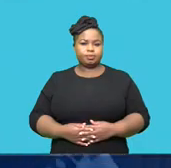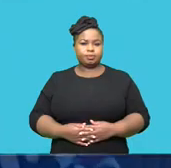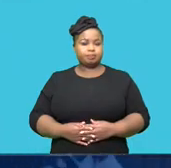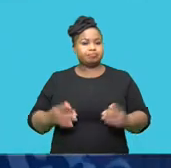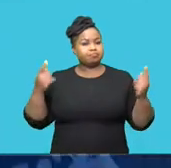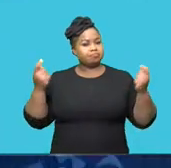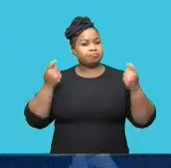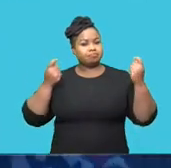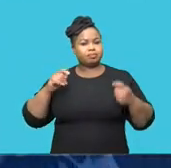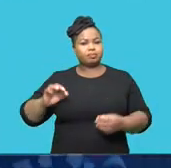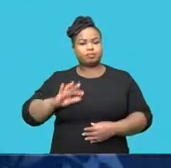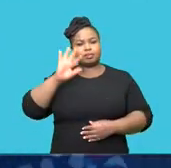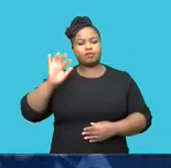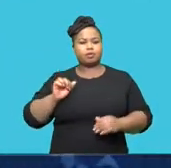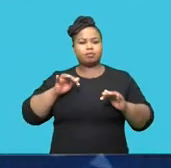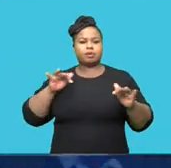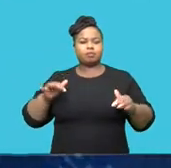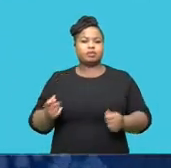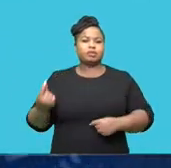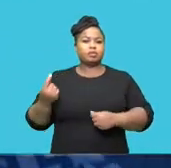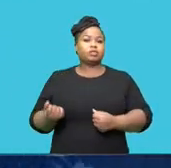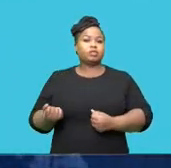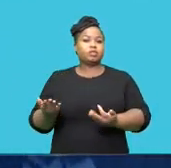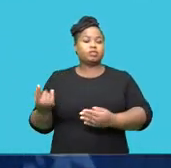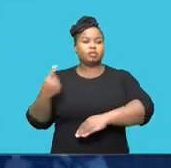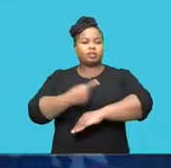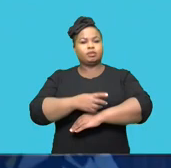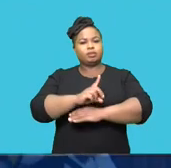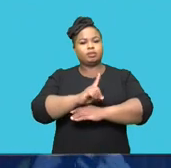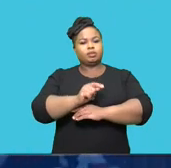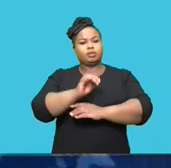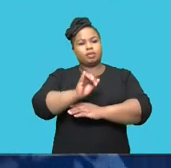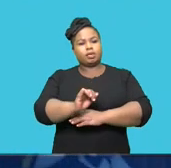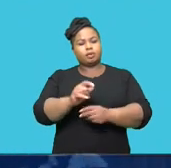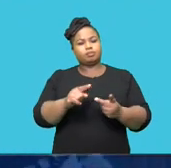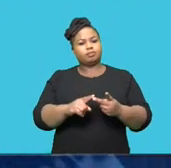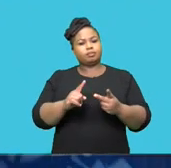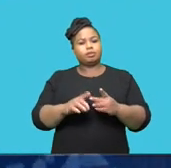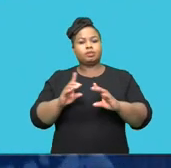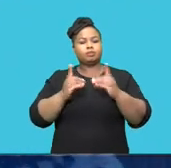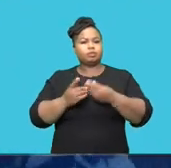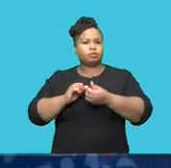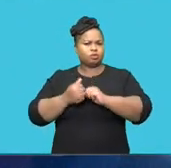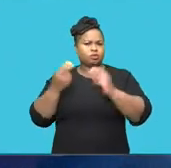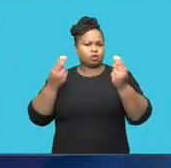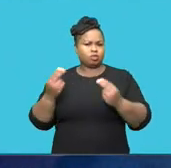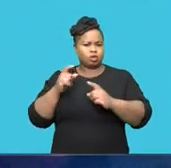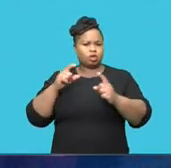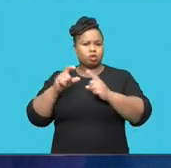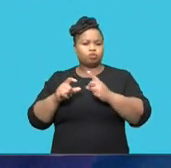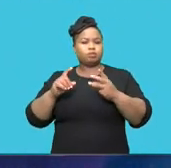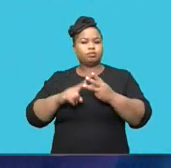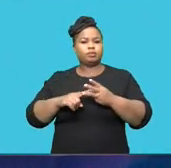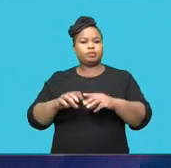In celebration of Africa Public Service Day, the Department of Trade, Industry and Competition, together with the Department of Sports, Arts and Culture and